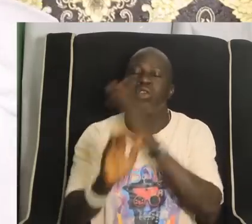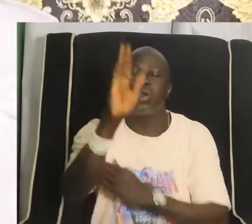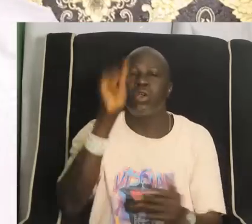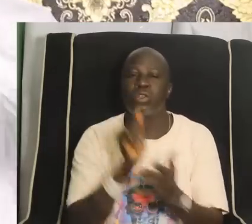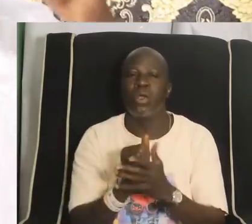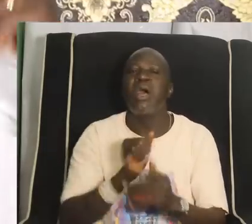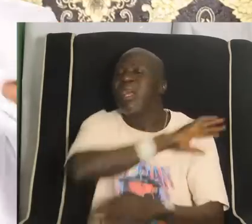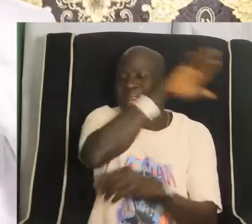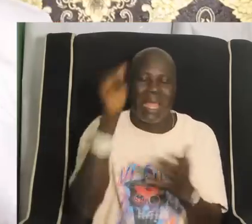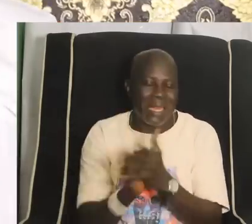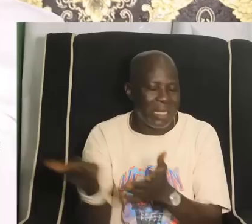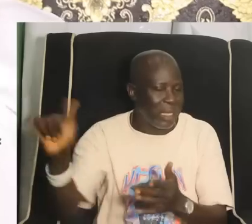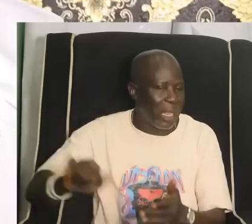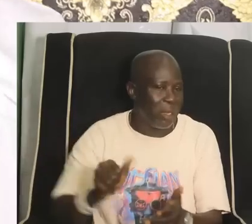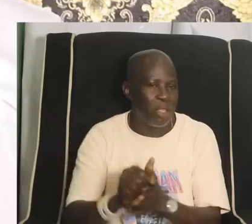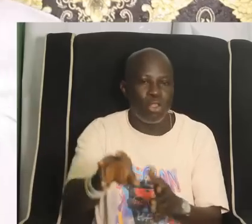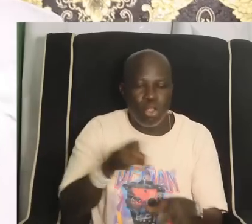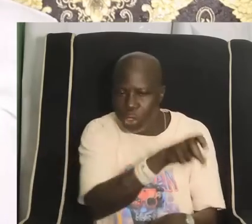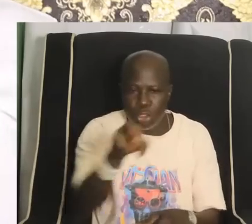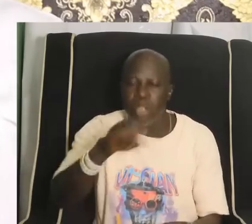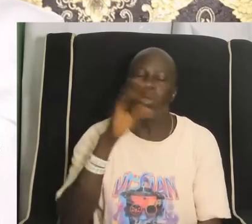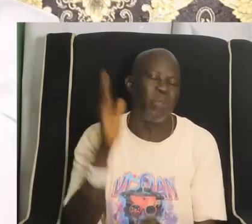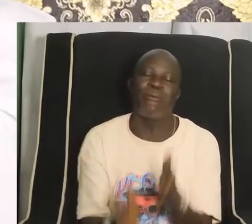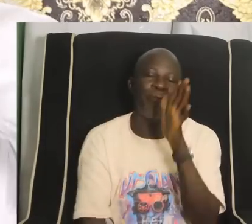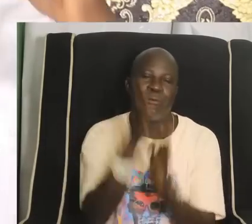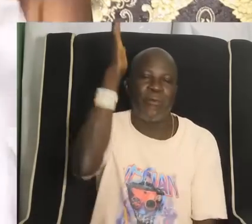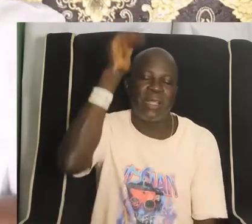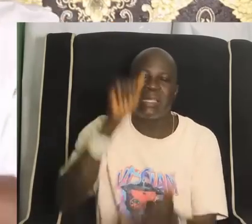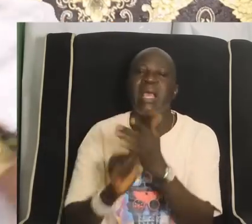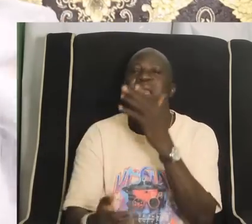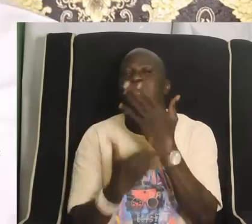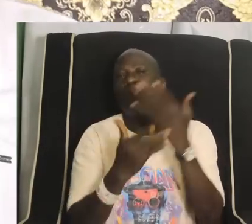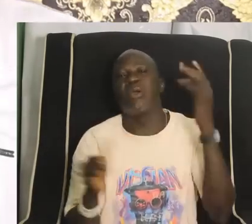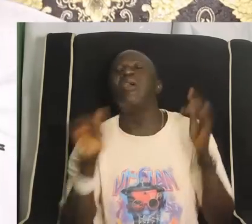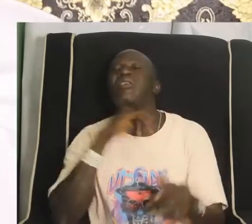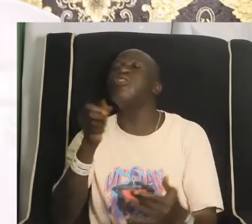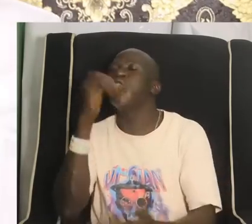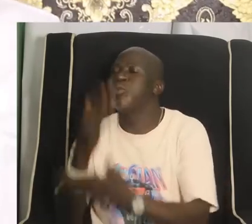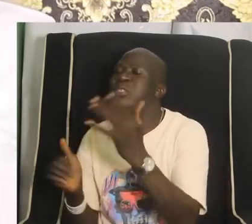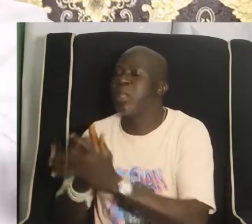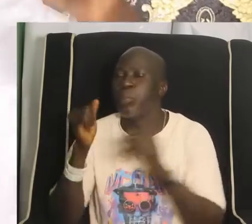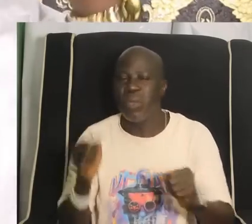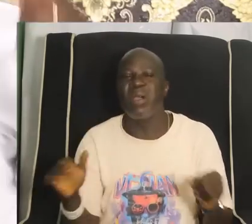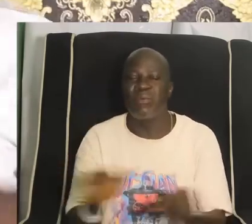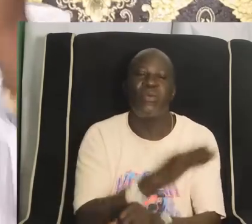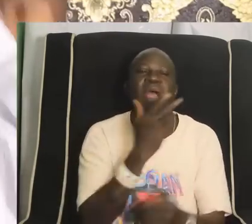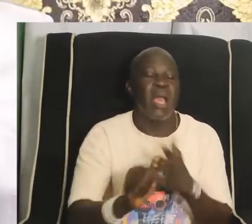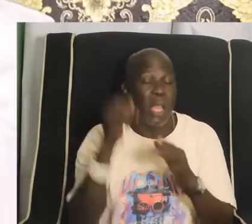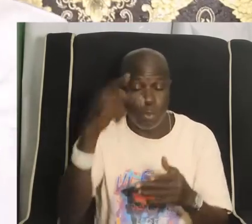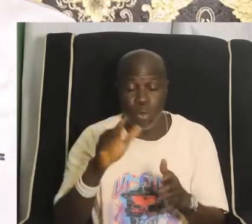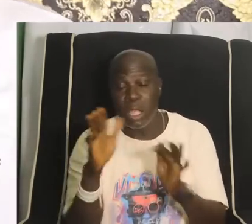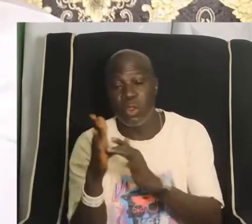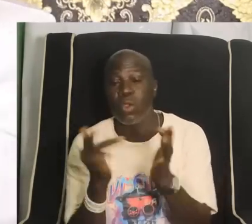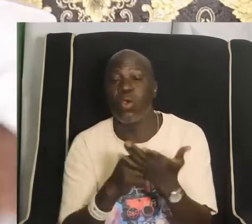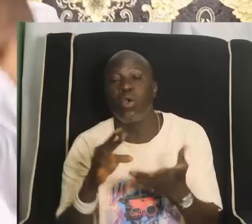in God. Then your journey will be far. Blood is something that is powerful. We will look